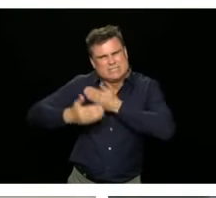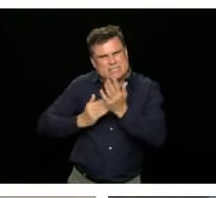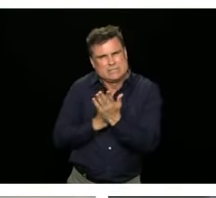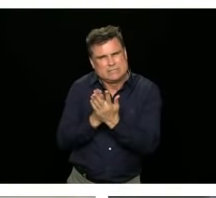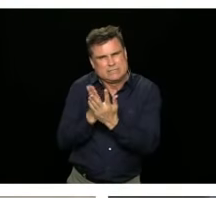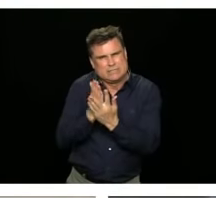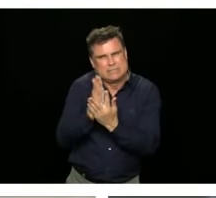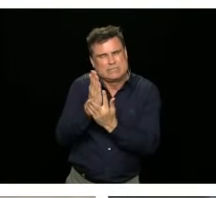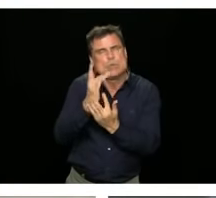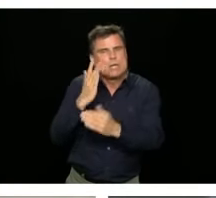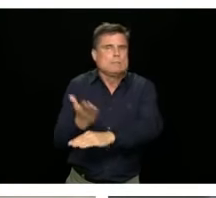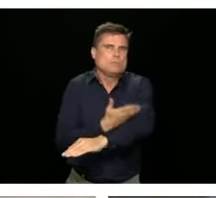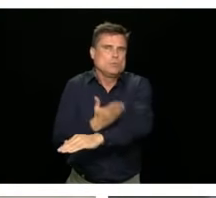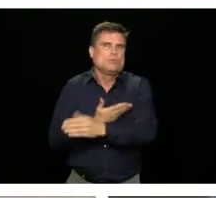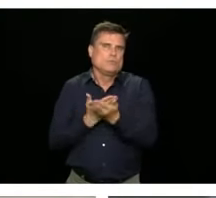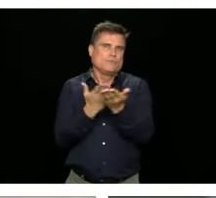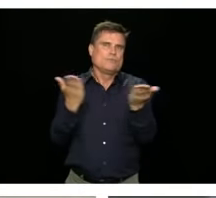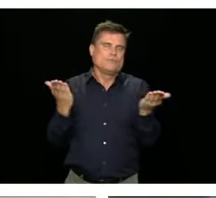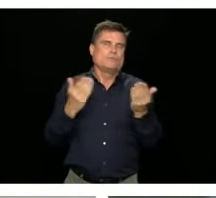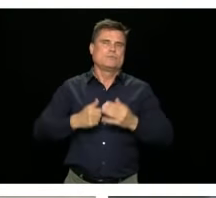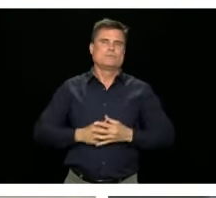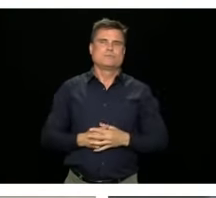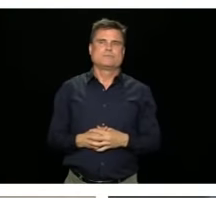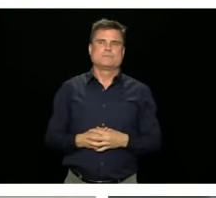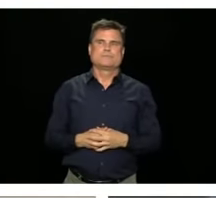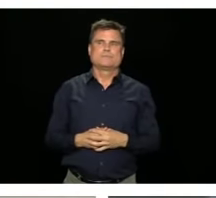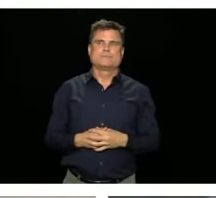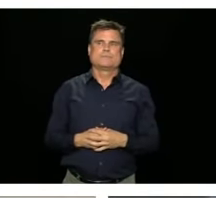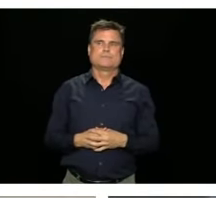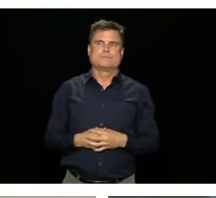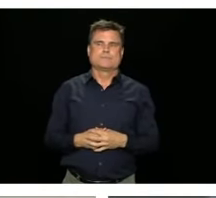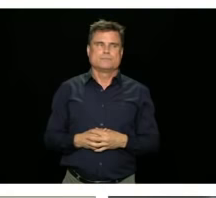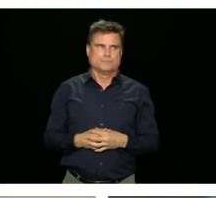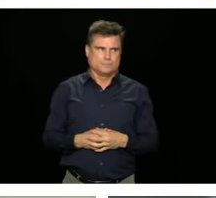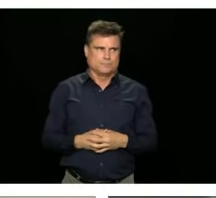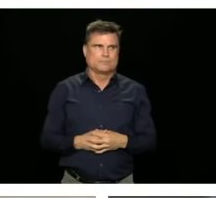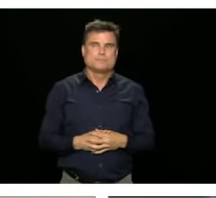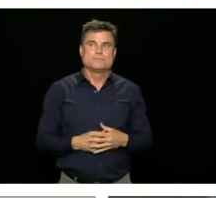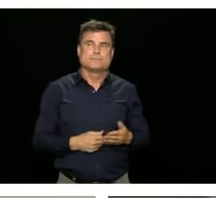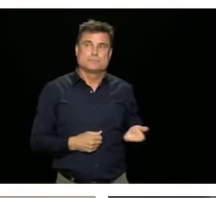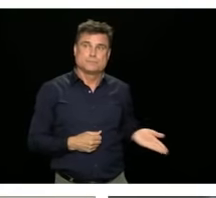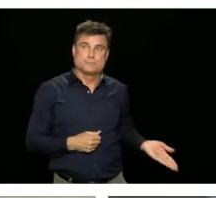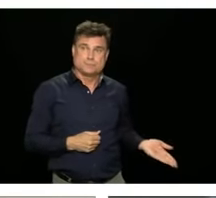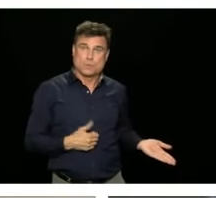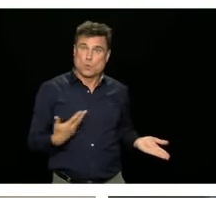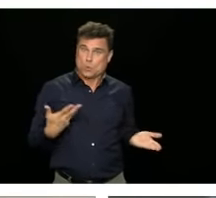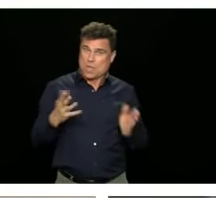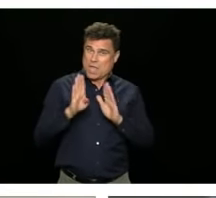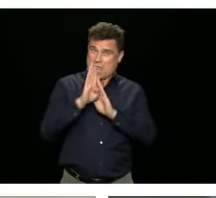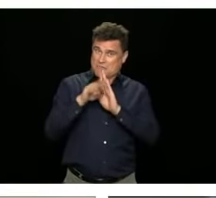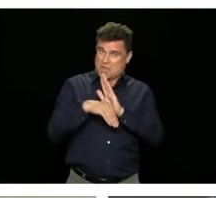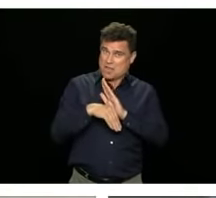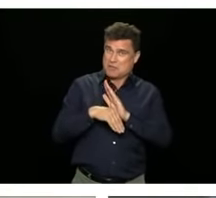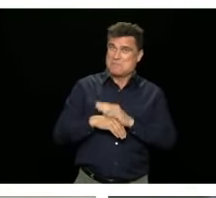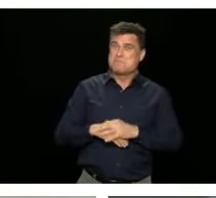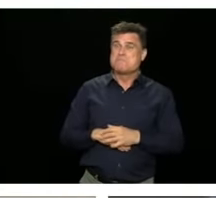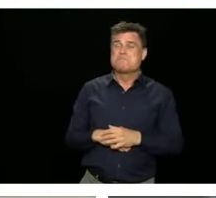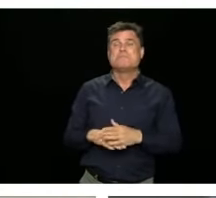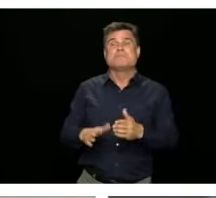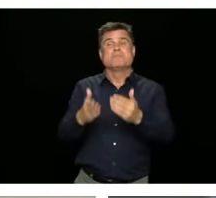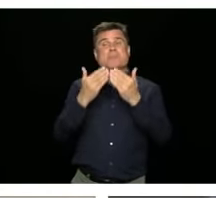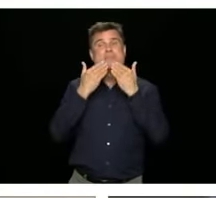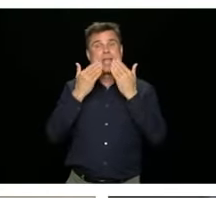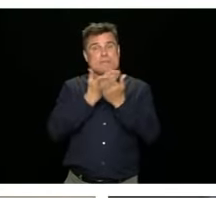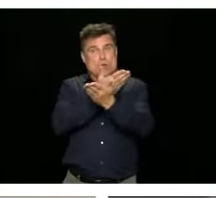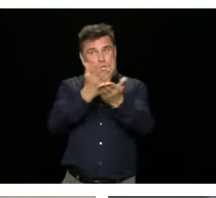now up, and thank you so much to the 300 questions that we received online that